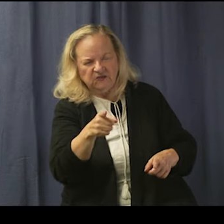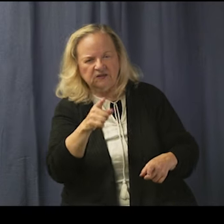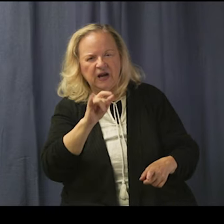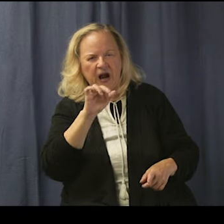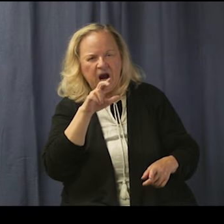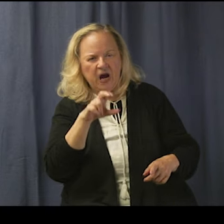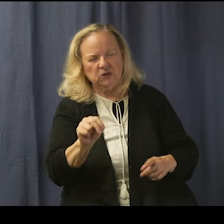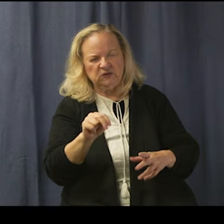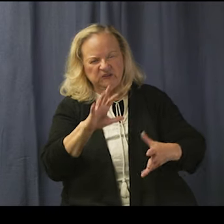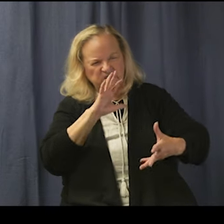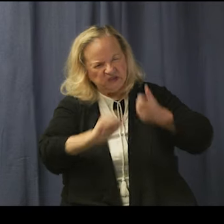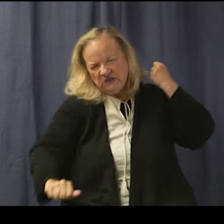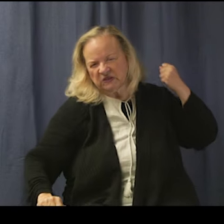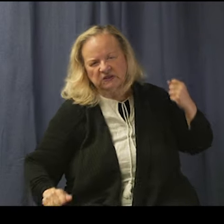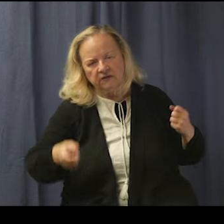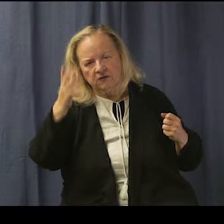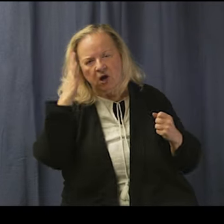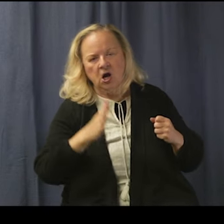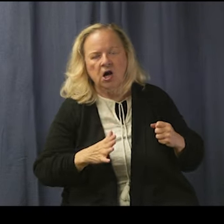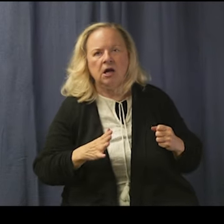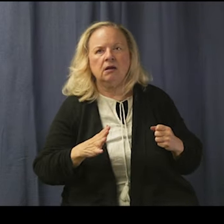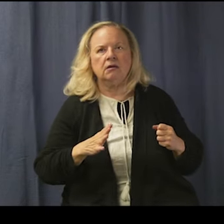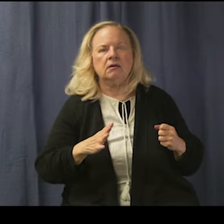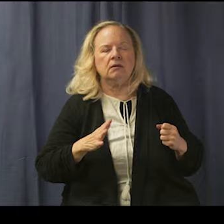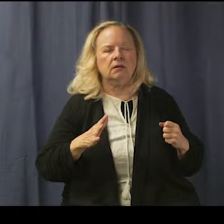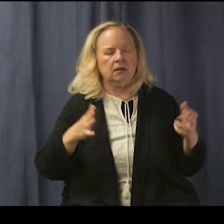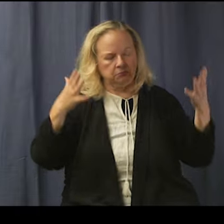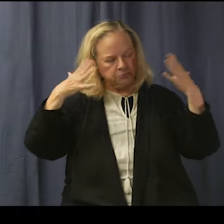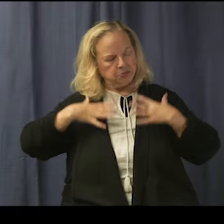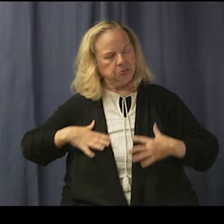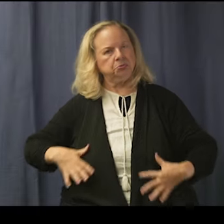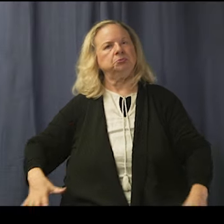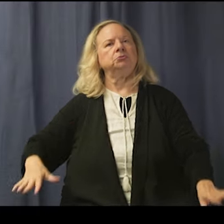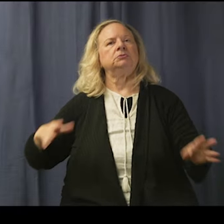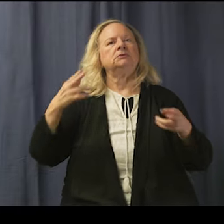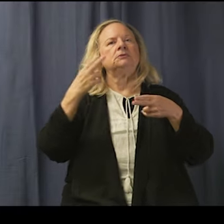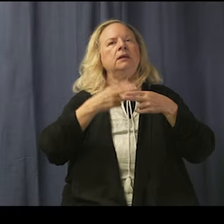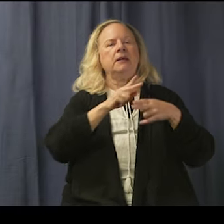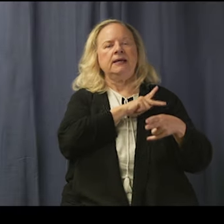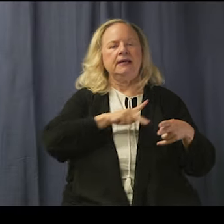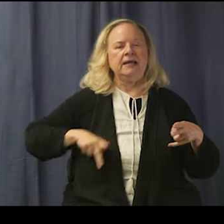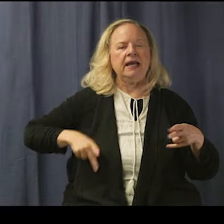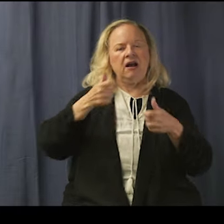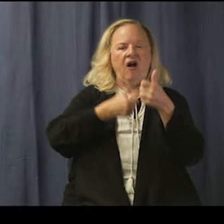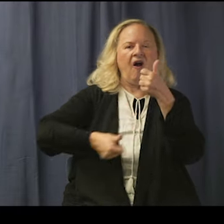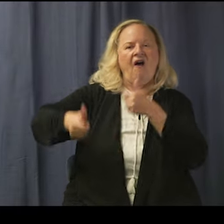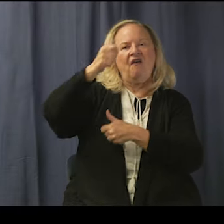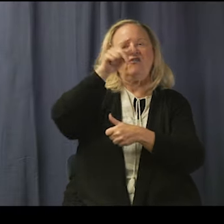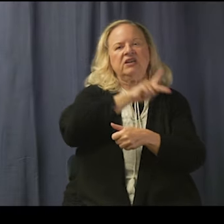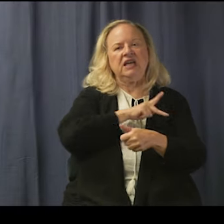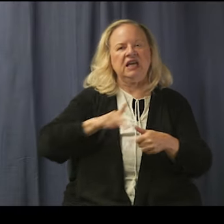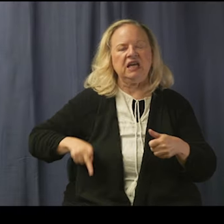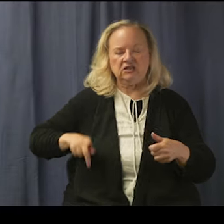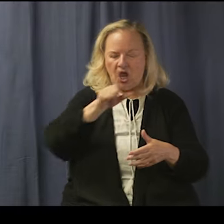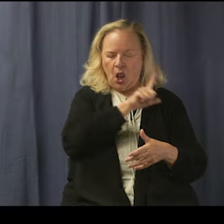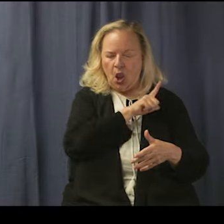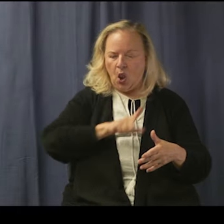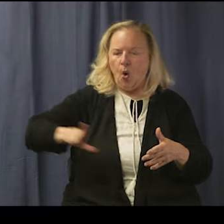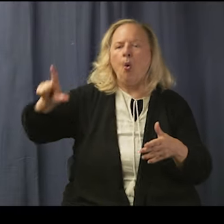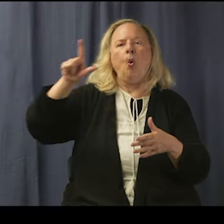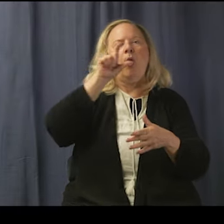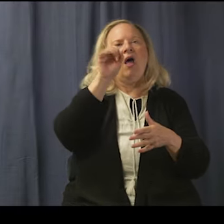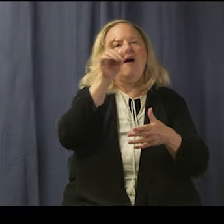the fierceness and wrath of Almighty God. And he has on his vesture and on his thigh a name written, King of Kings and Lord of